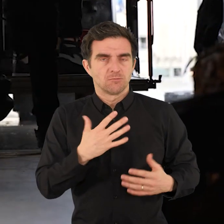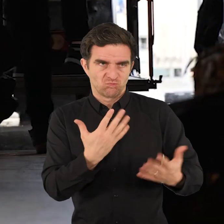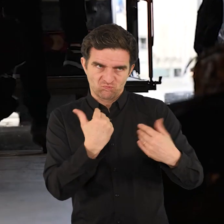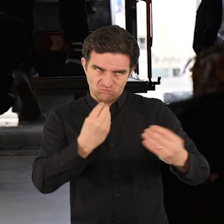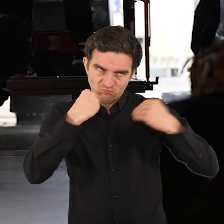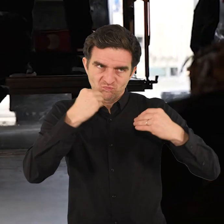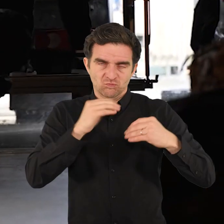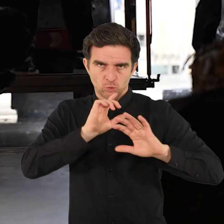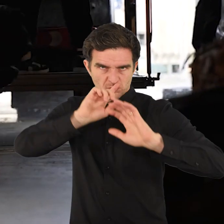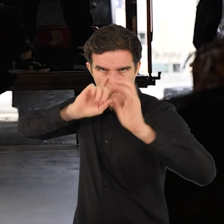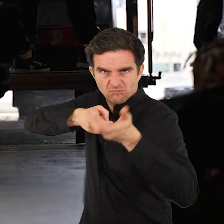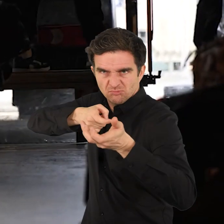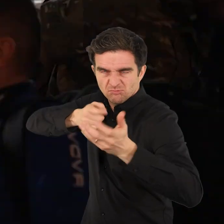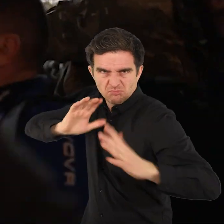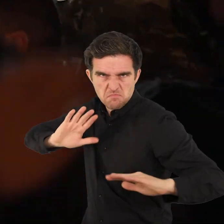to go to the front line.